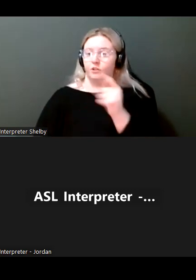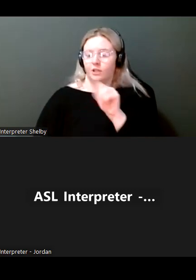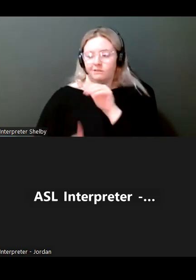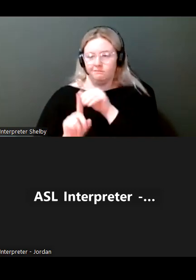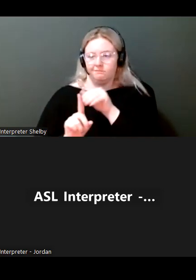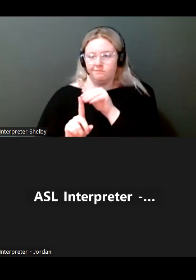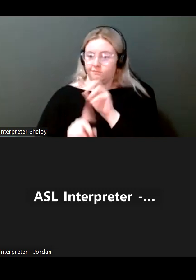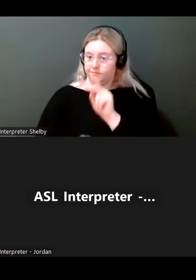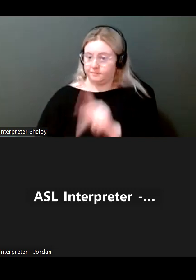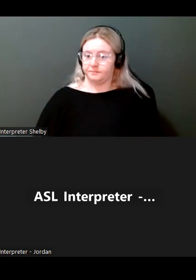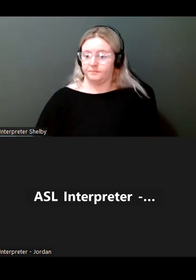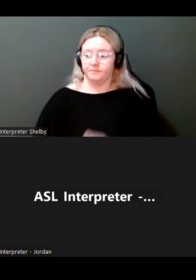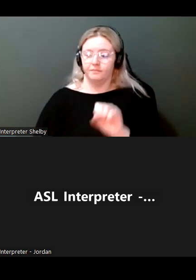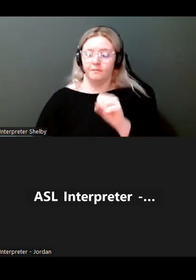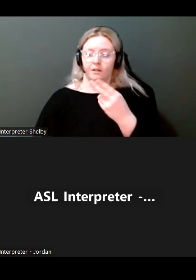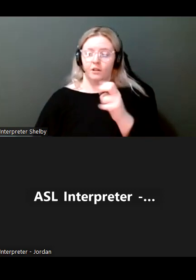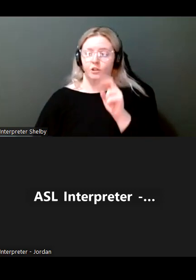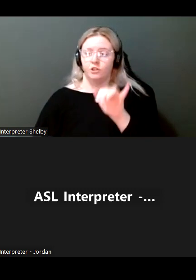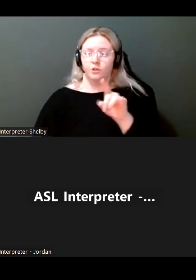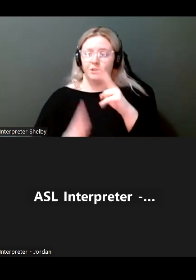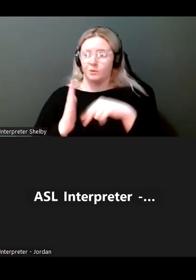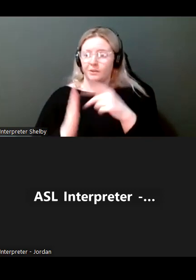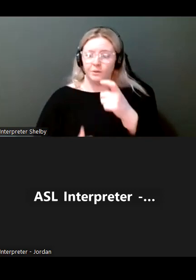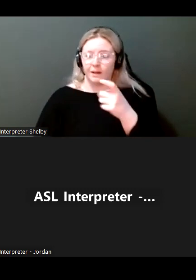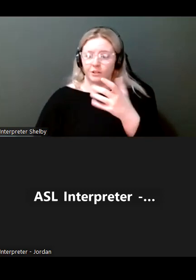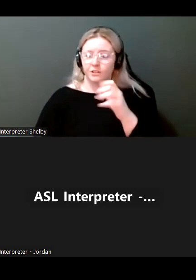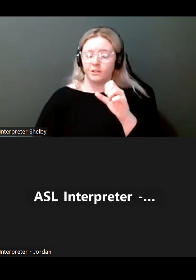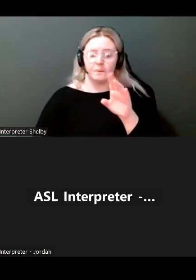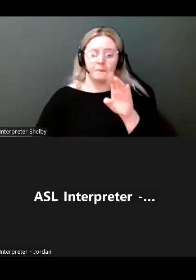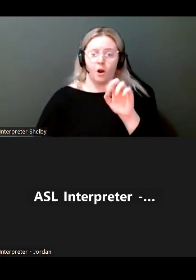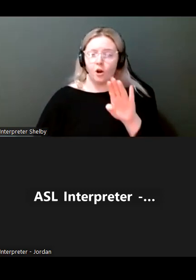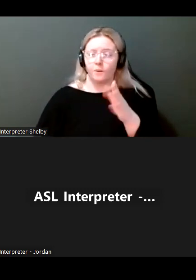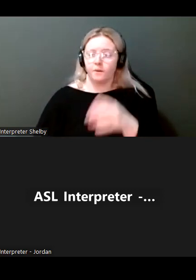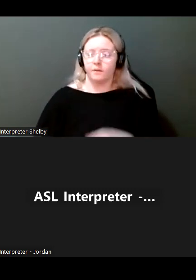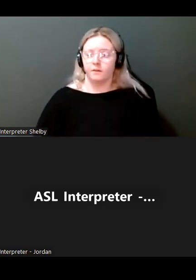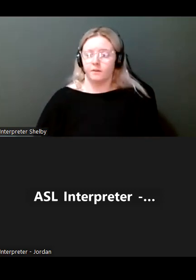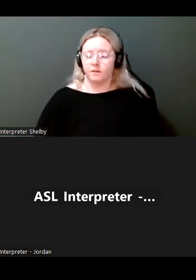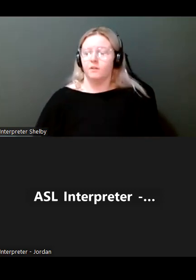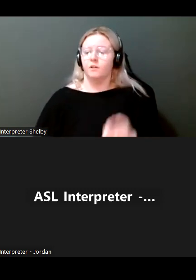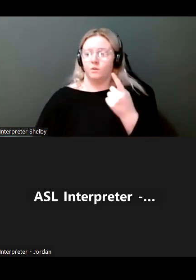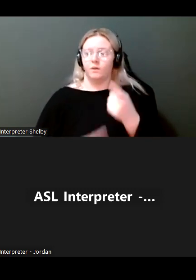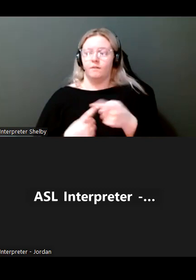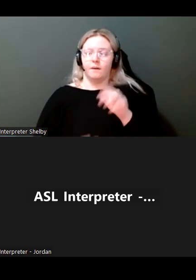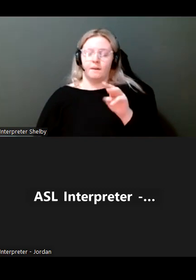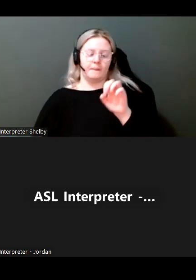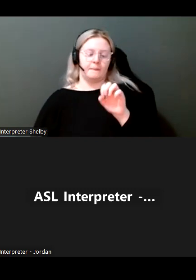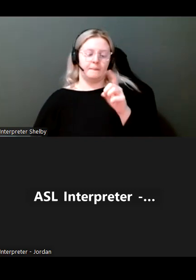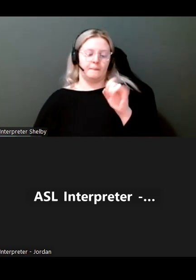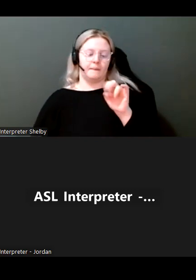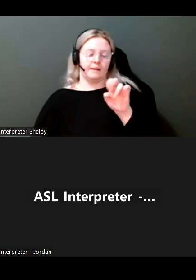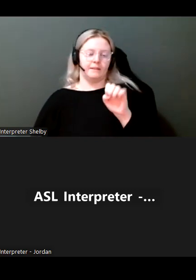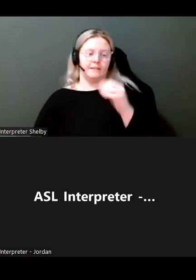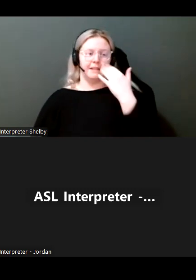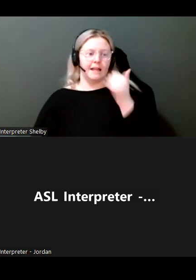okay? Sherry, do you want to read out one of those questions, or Barb, that's in the chat? There's one here from Maxine. Does anyone know of a service